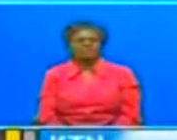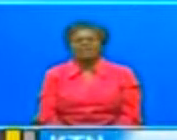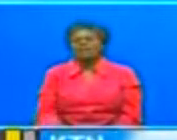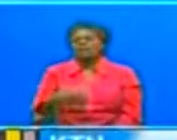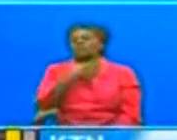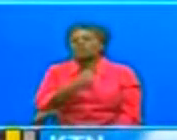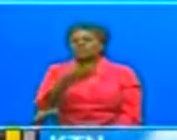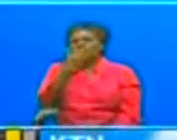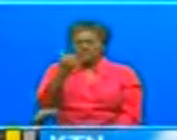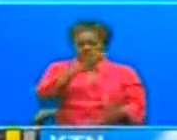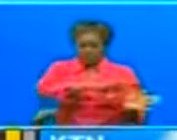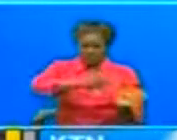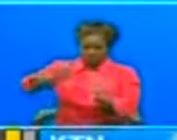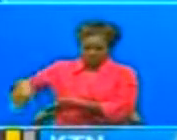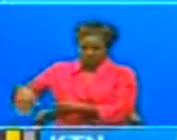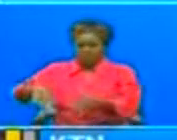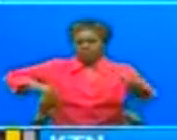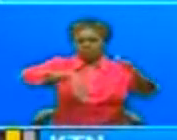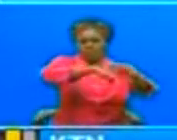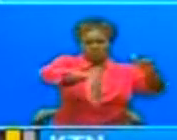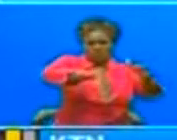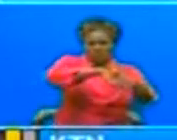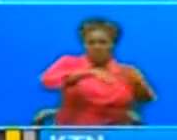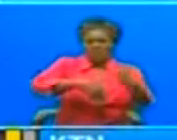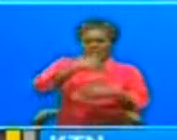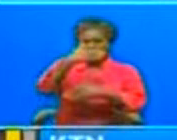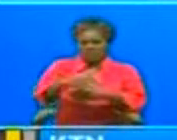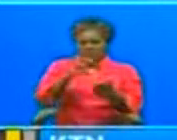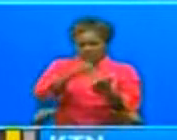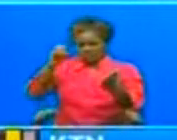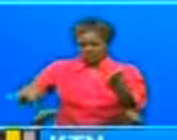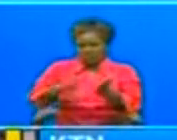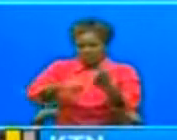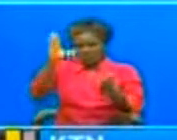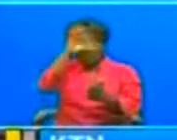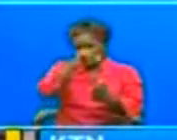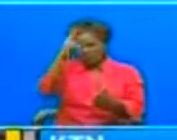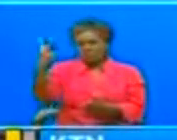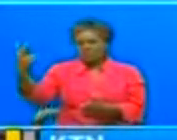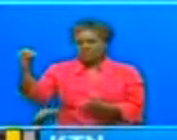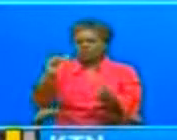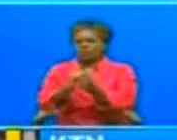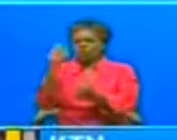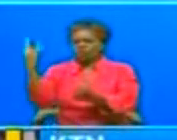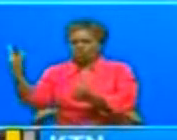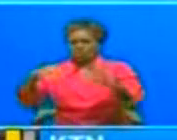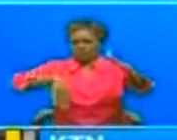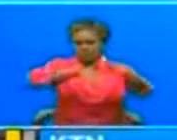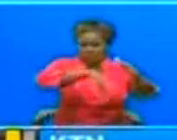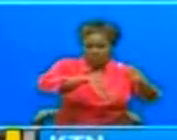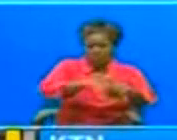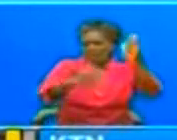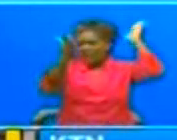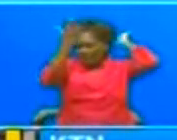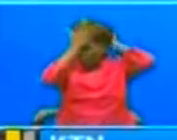All the best to Shujaa there. And now to some soccer news. After being eliminated and missing the 2014 Kenya Premier League Extravaganza,